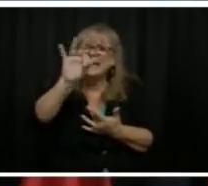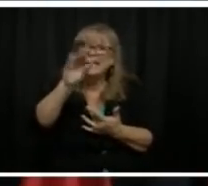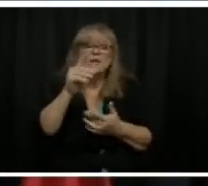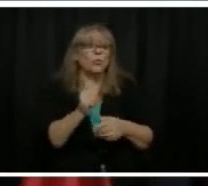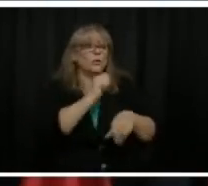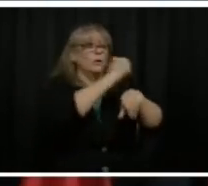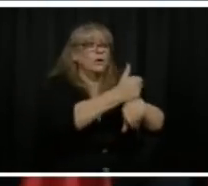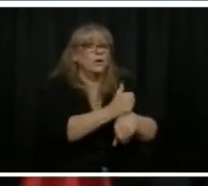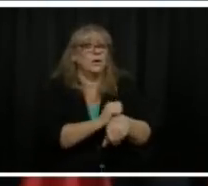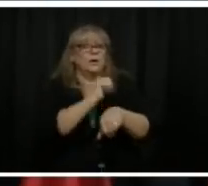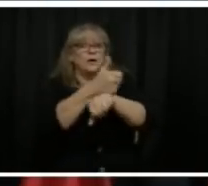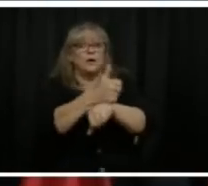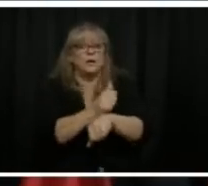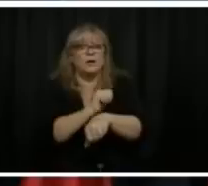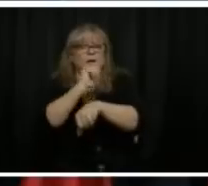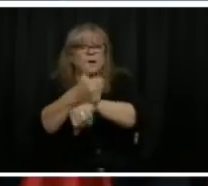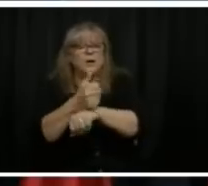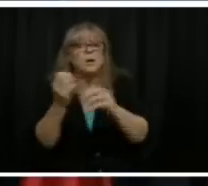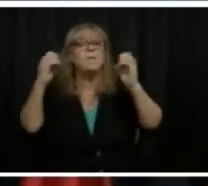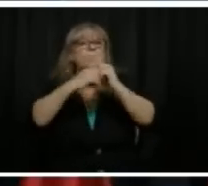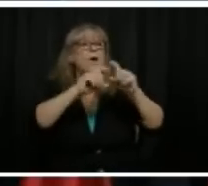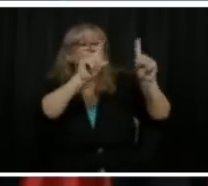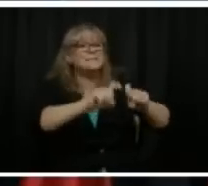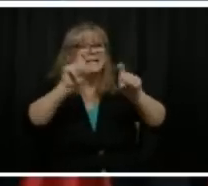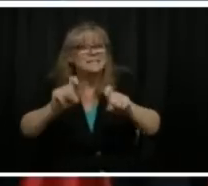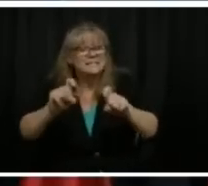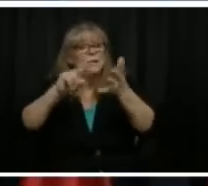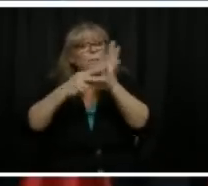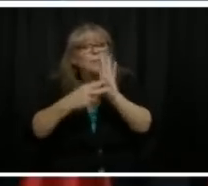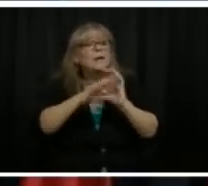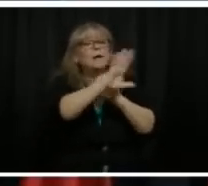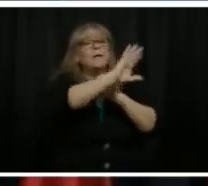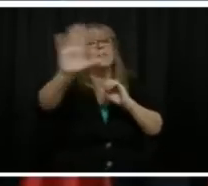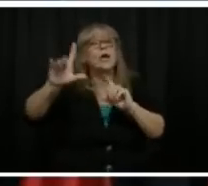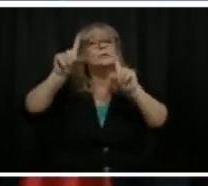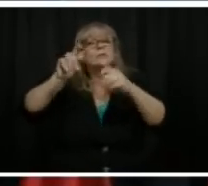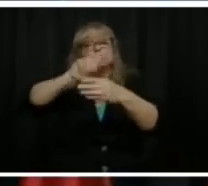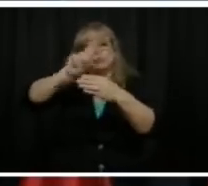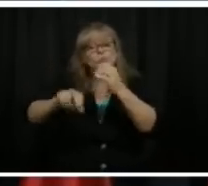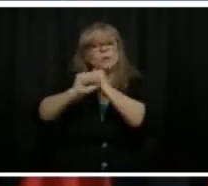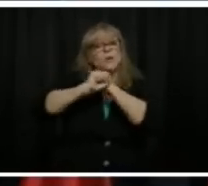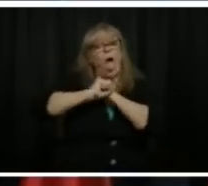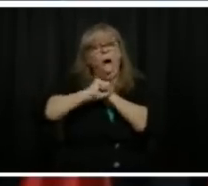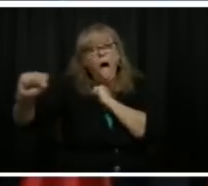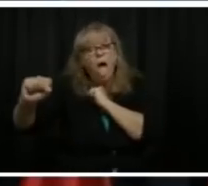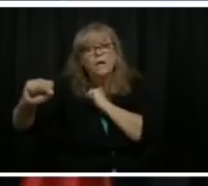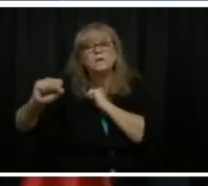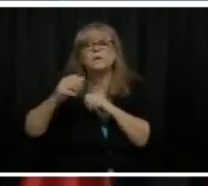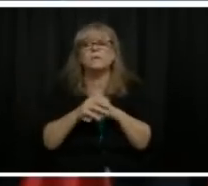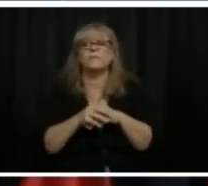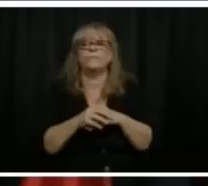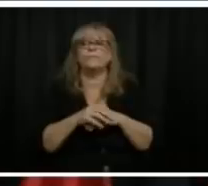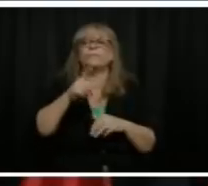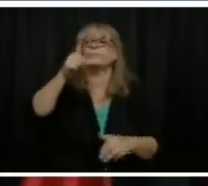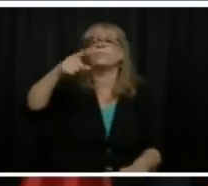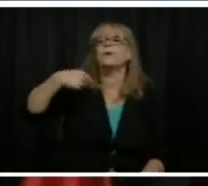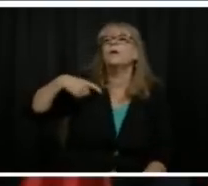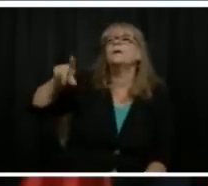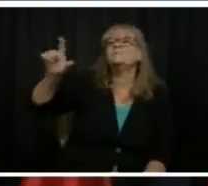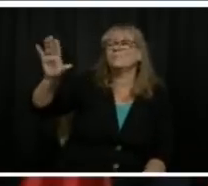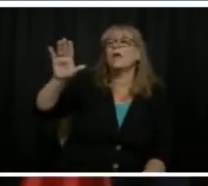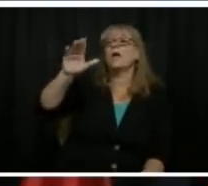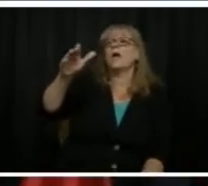results? So we're going to give on Thursday a extensive update on testing as well as tracing with a lot of those answers.